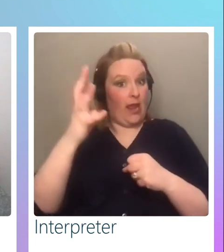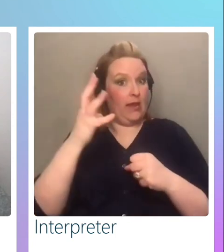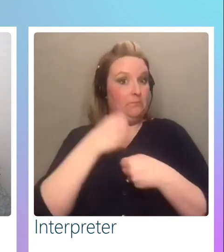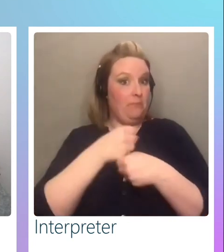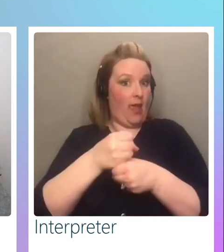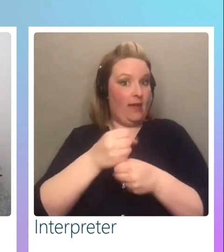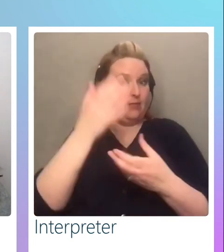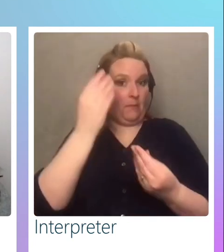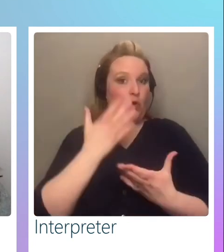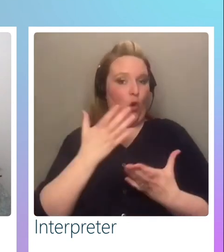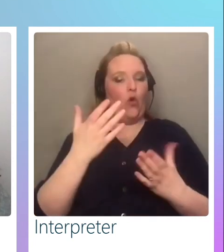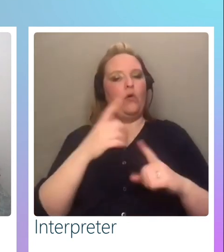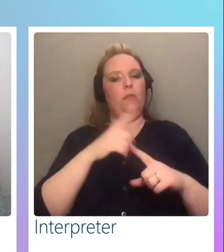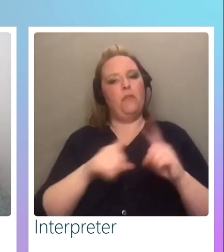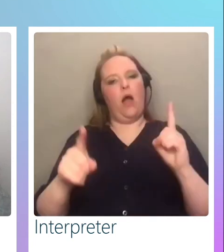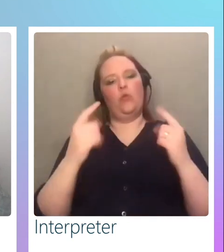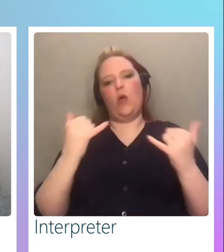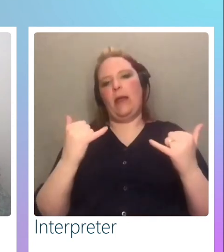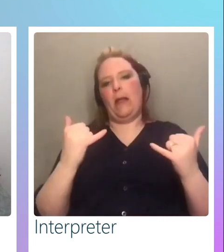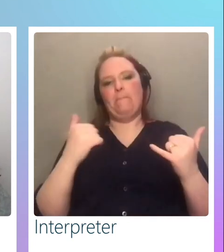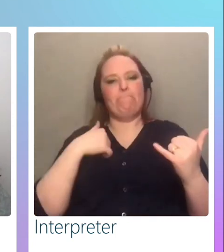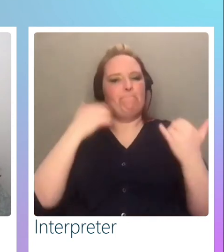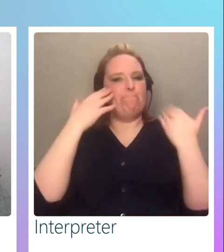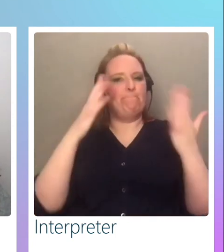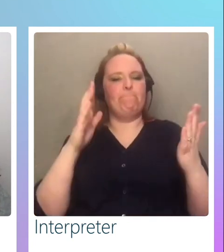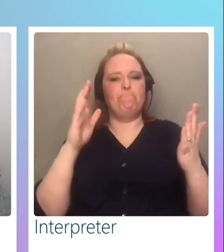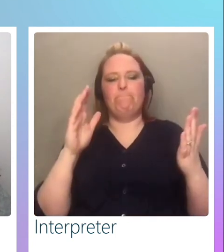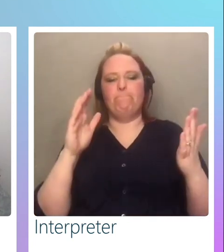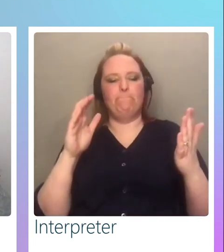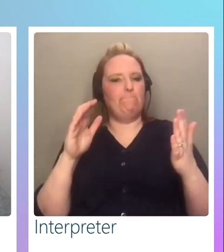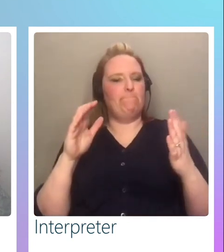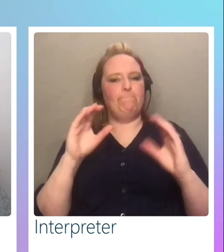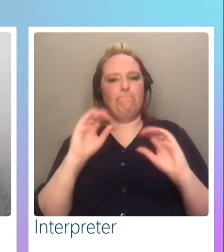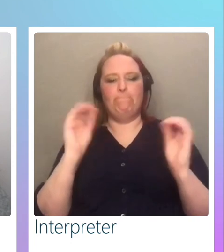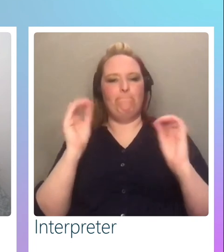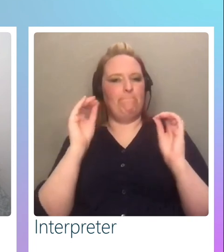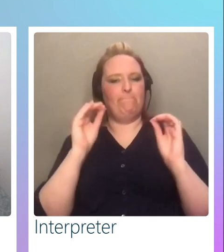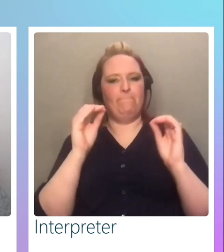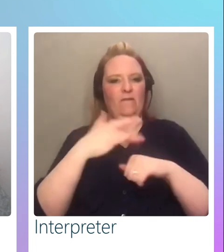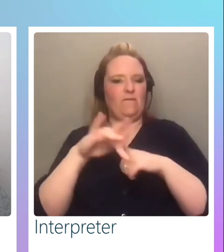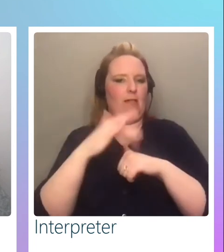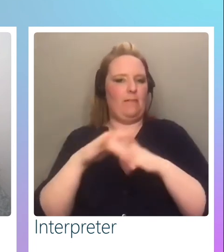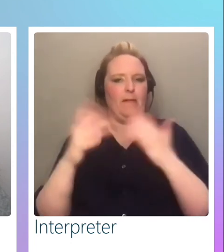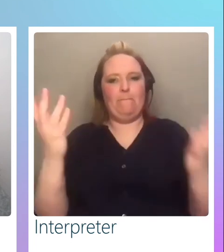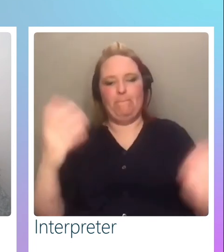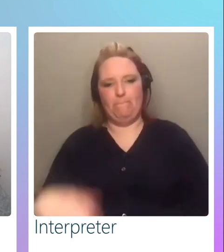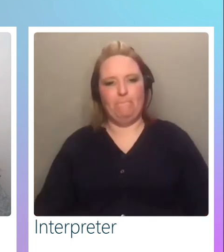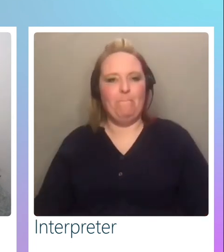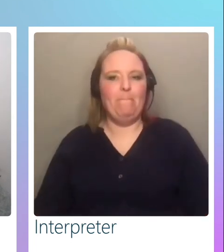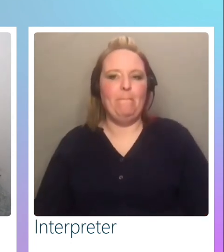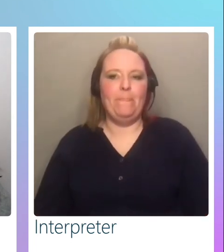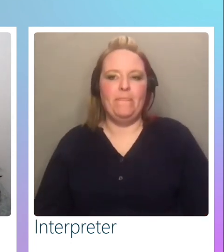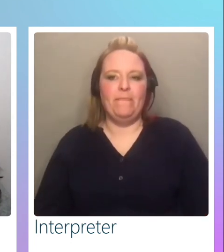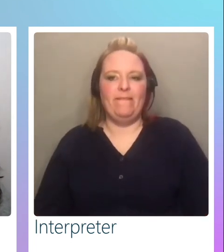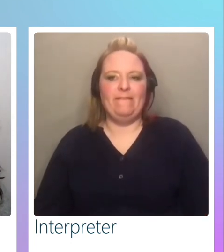know. But I don't know of any that are automated tools that we have available to us these days.